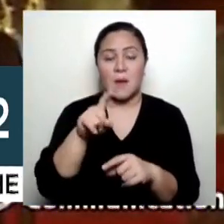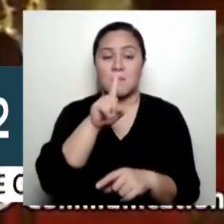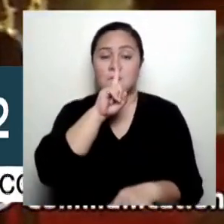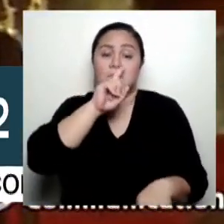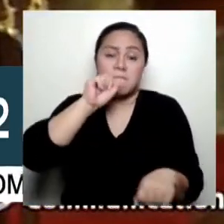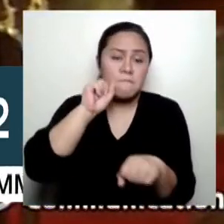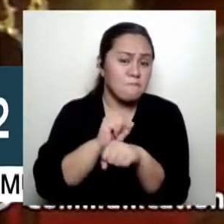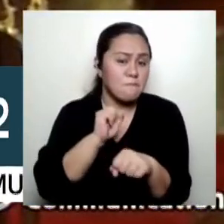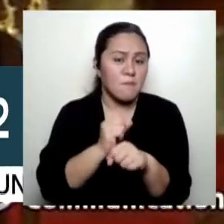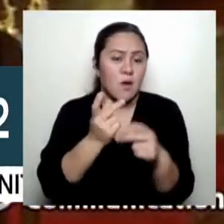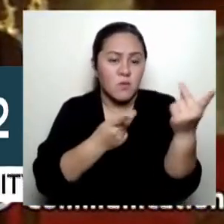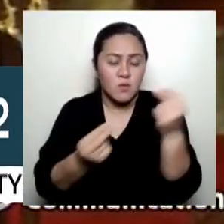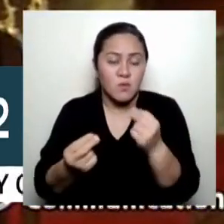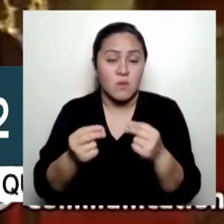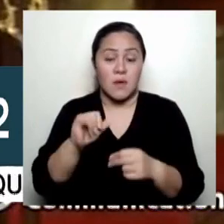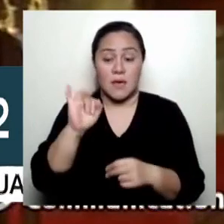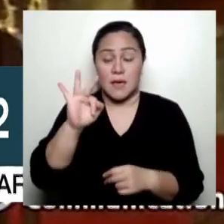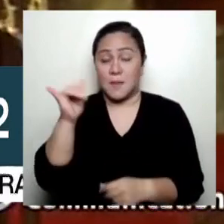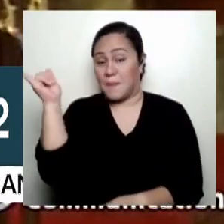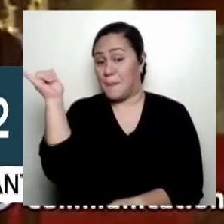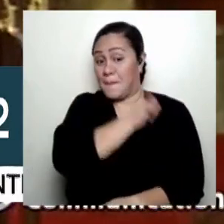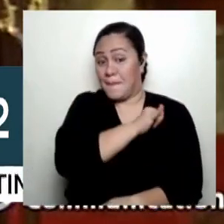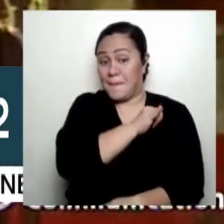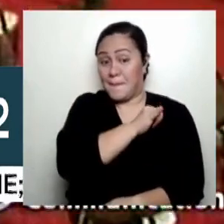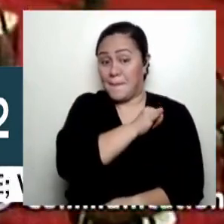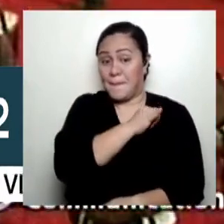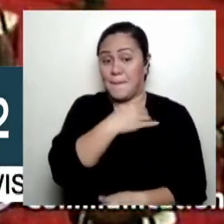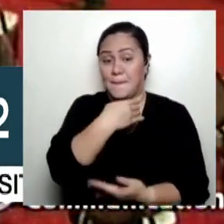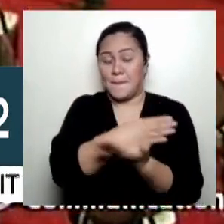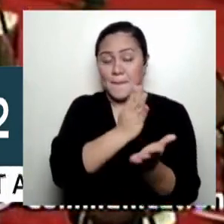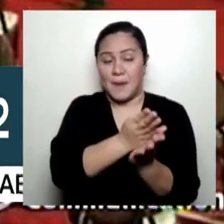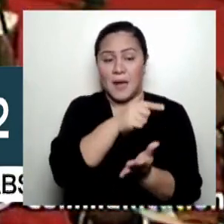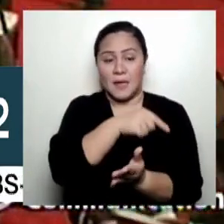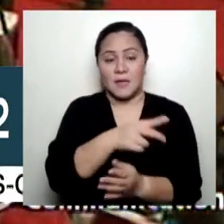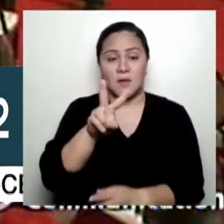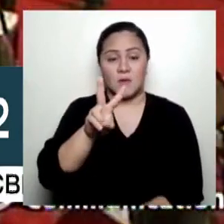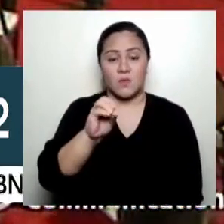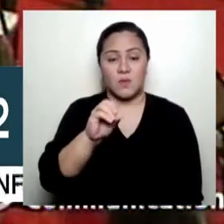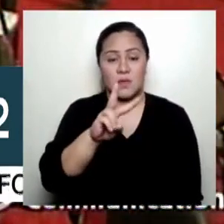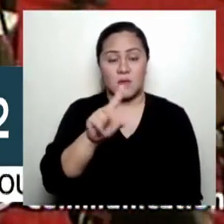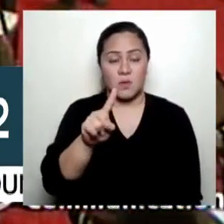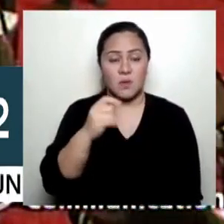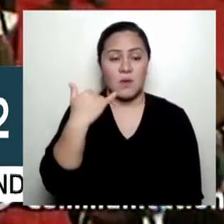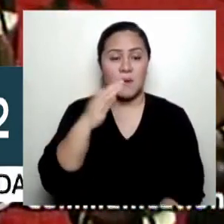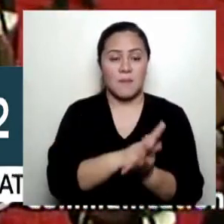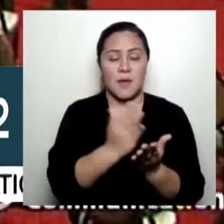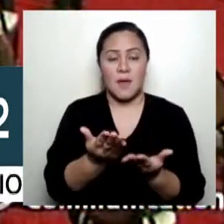unused budget for 2021 for the implementation of priority programs and